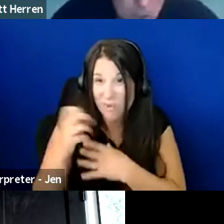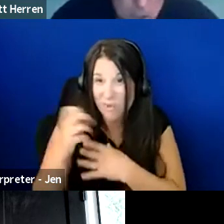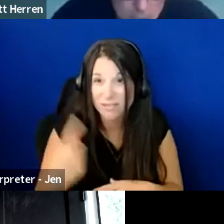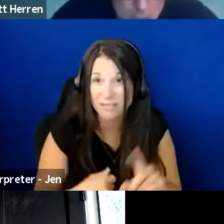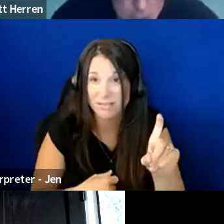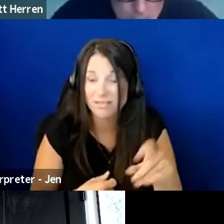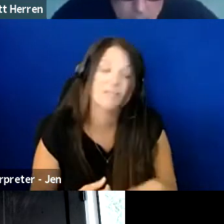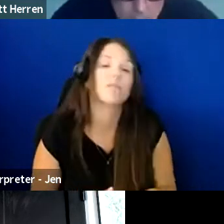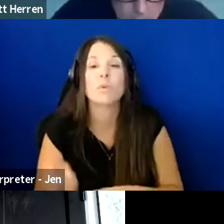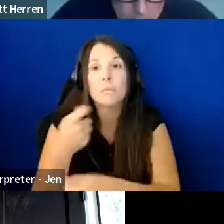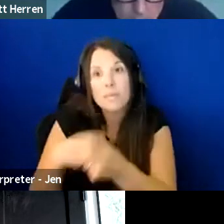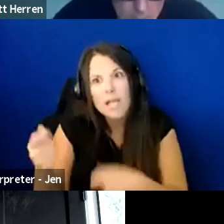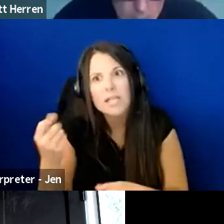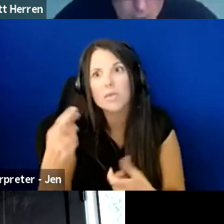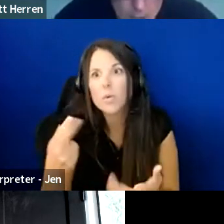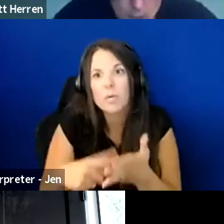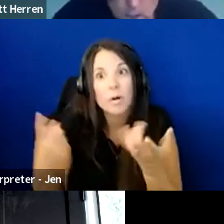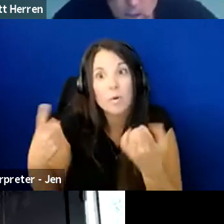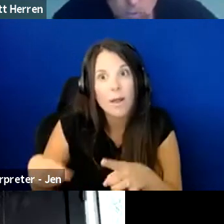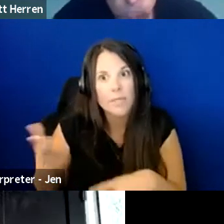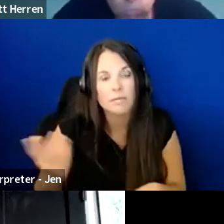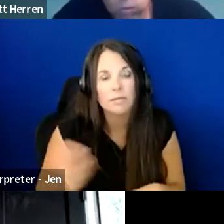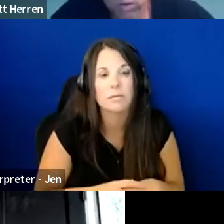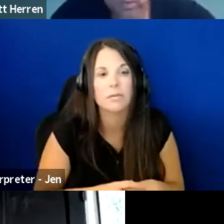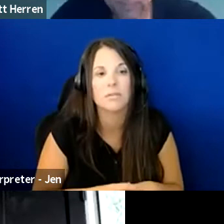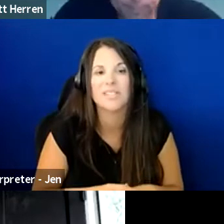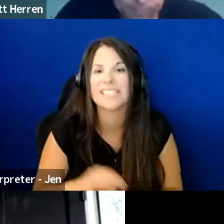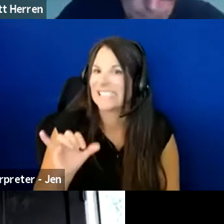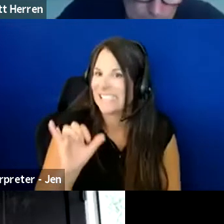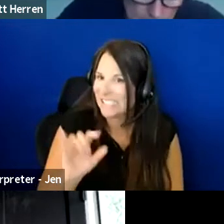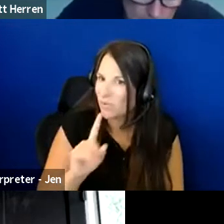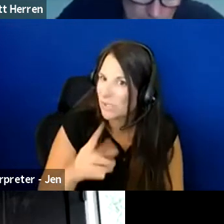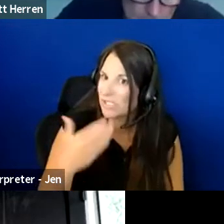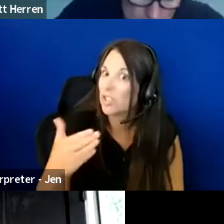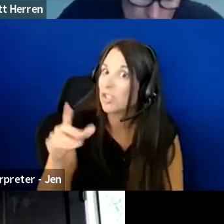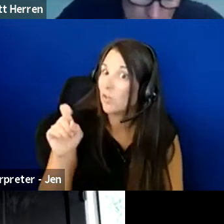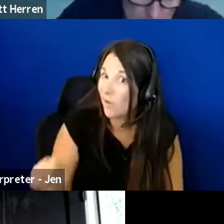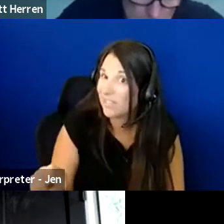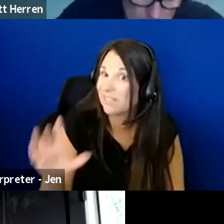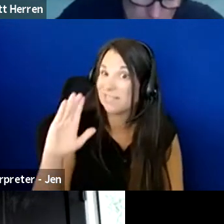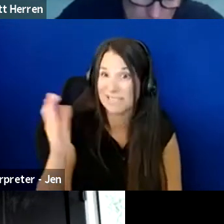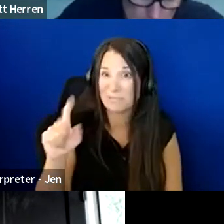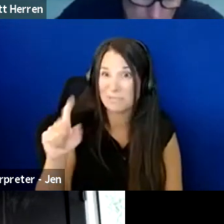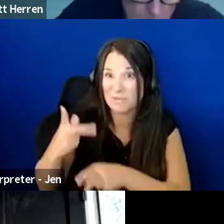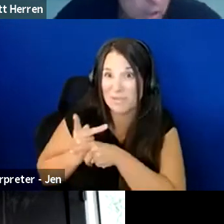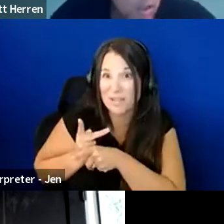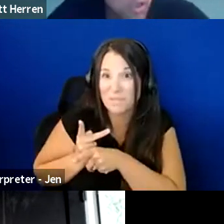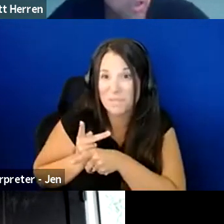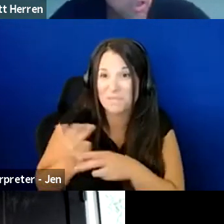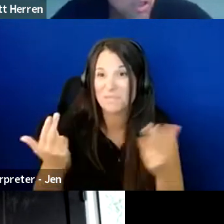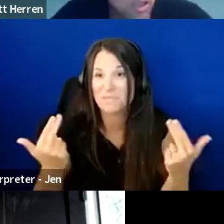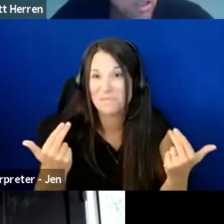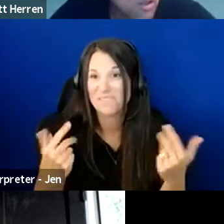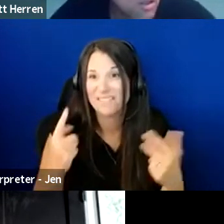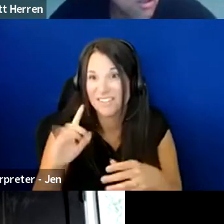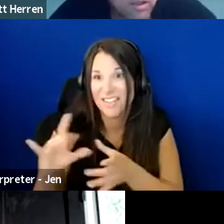what will happen with that one? Boy, that's a really good question. It sounds like it shouldn't. In hearing from you, it